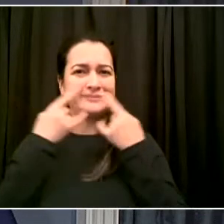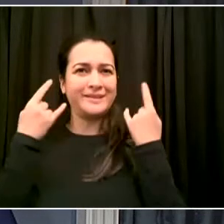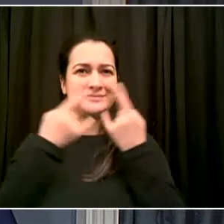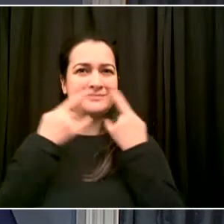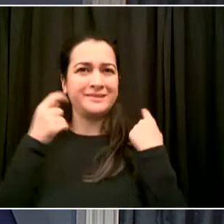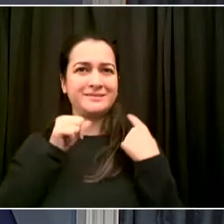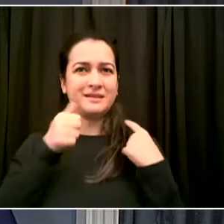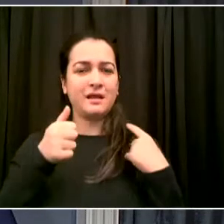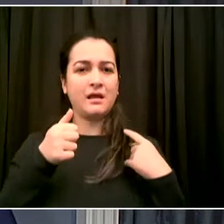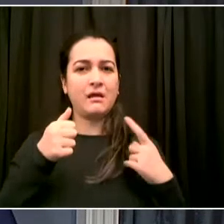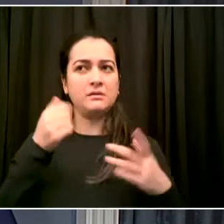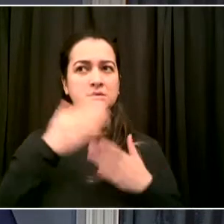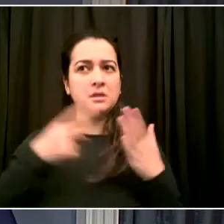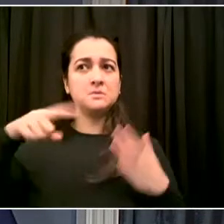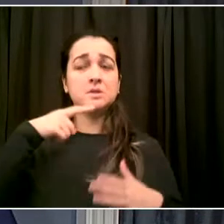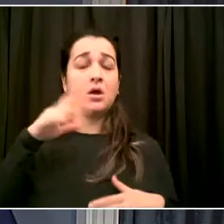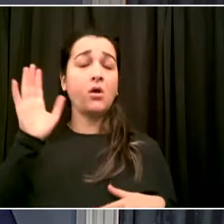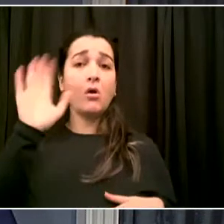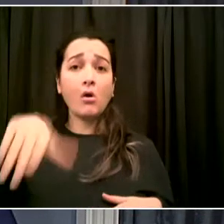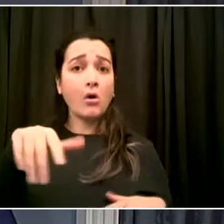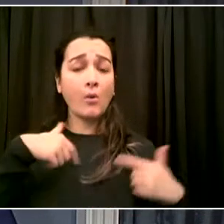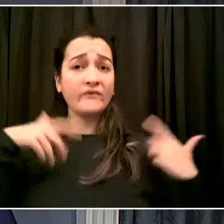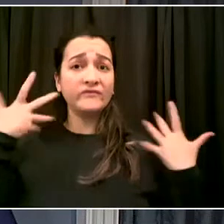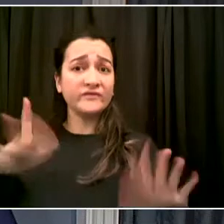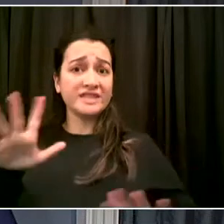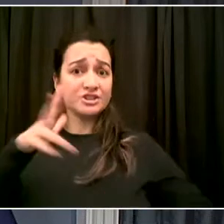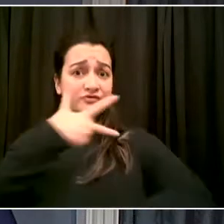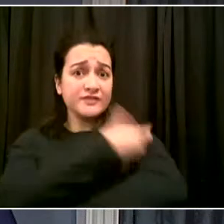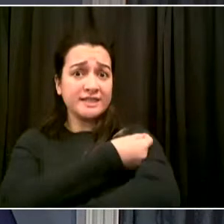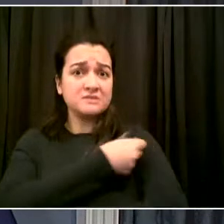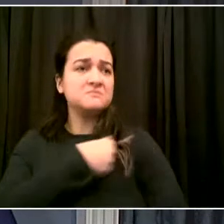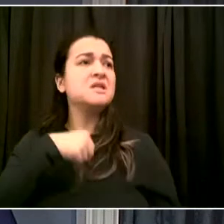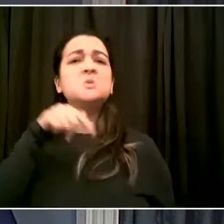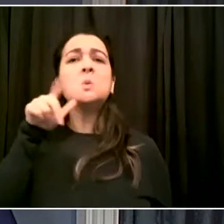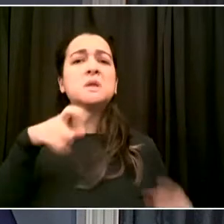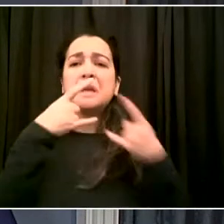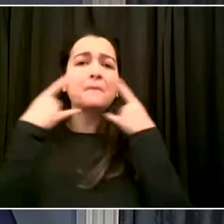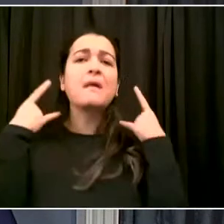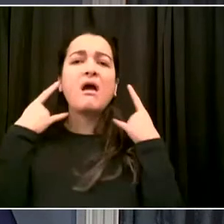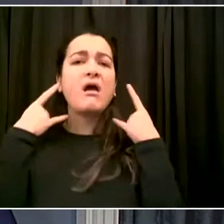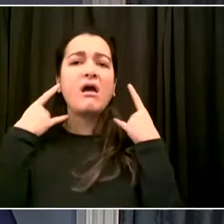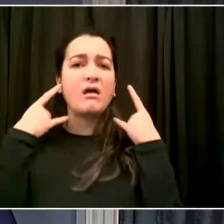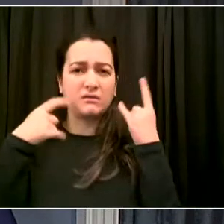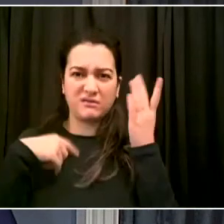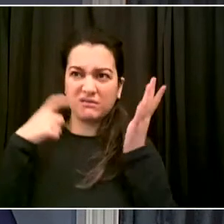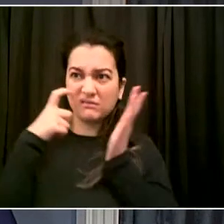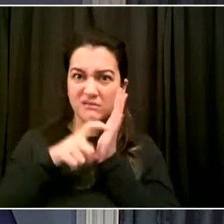these public health measures as more people get vaccinated. Are there specific things that you're looking to